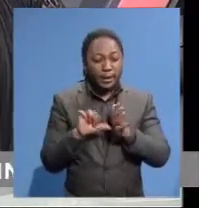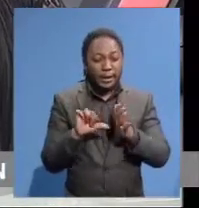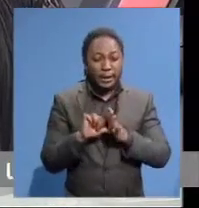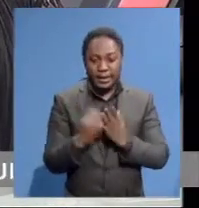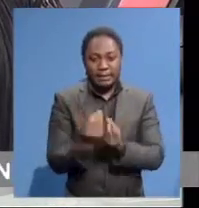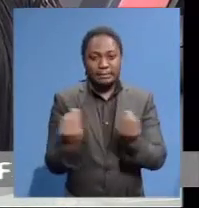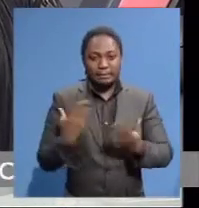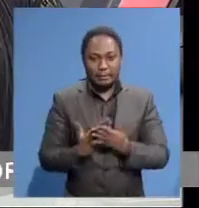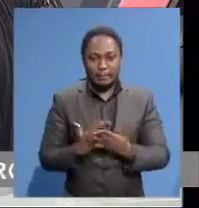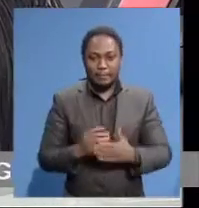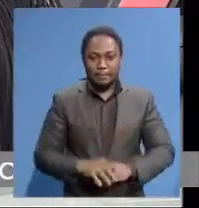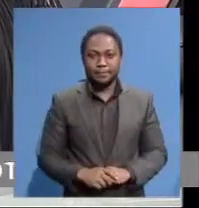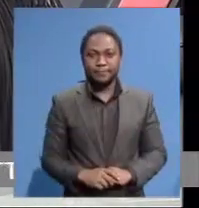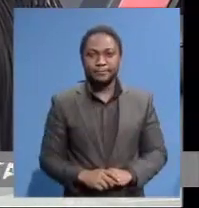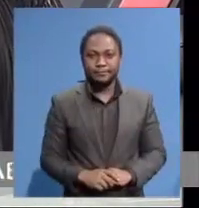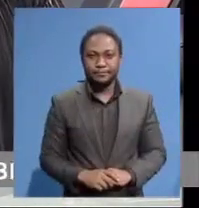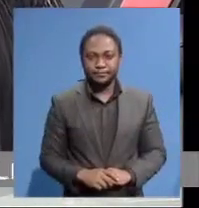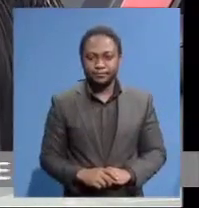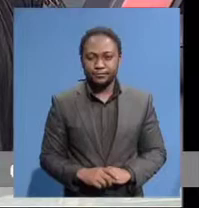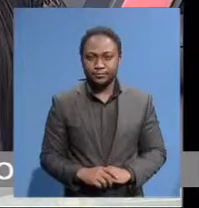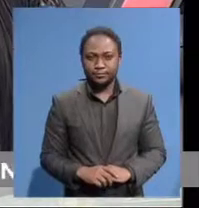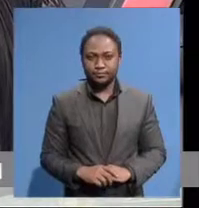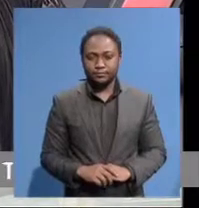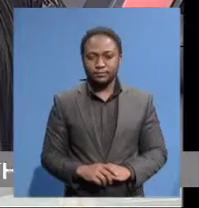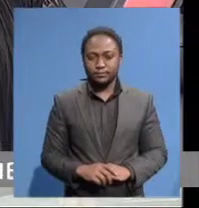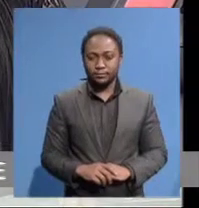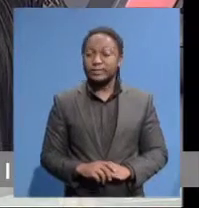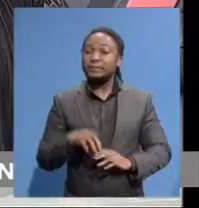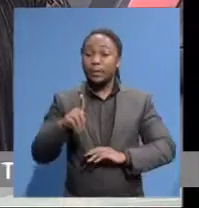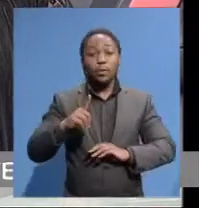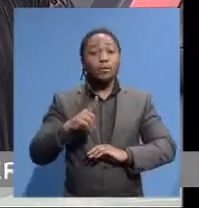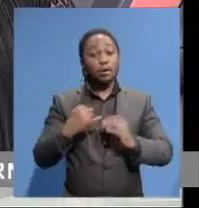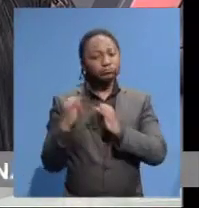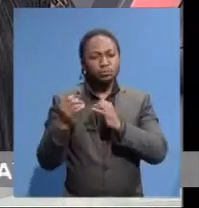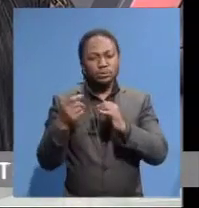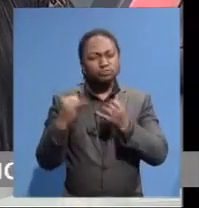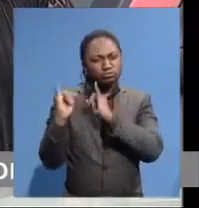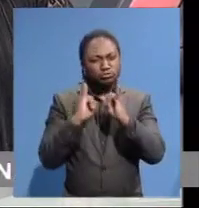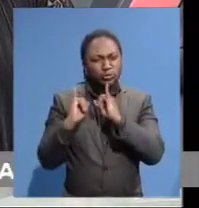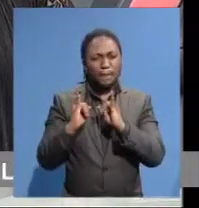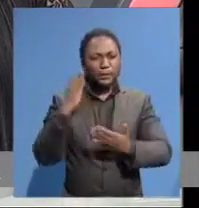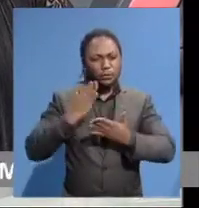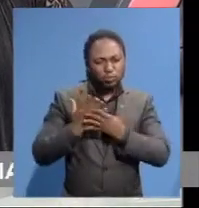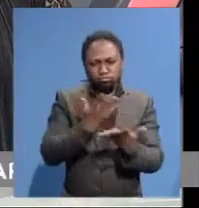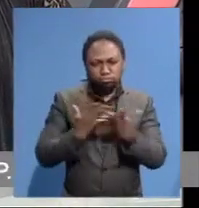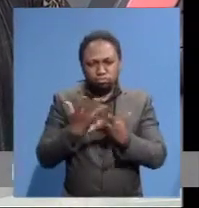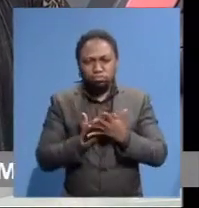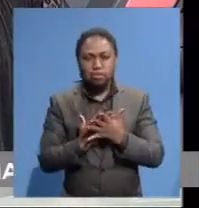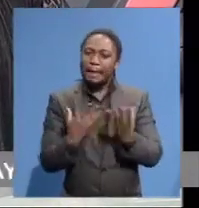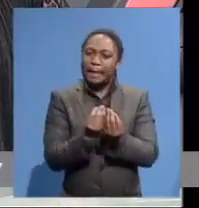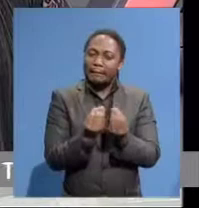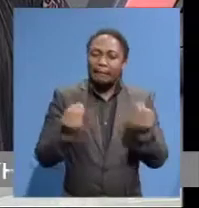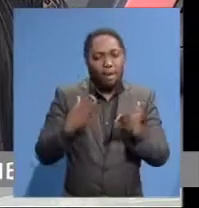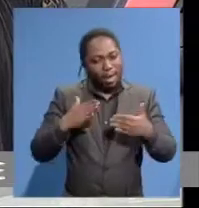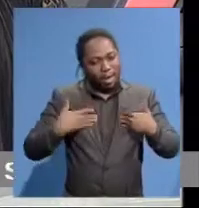is Tata Madiba's contribution in changing perceptions as far as investing in the happiness and